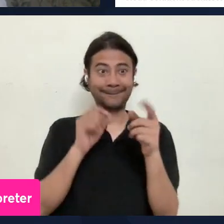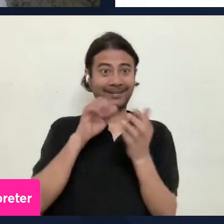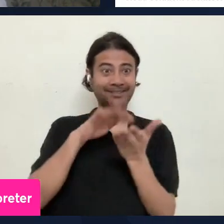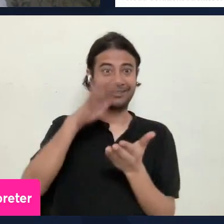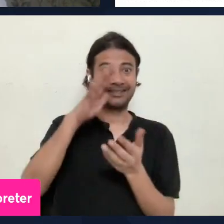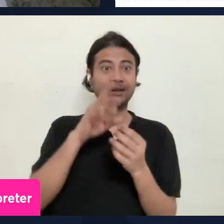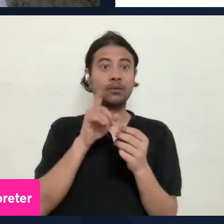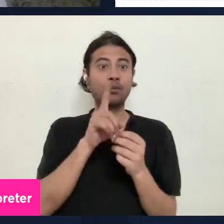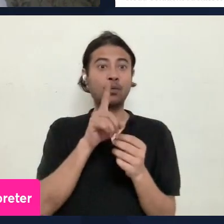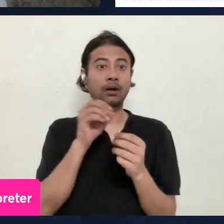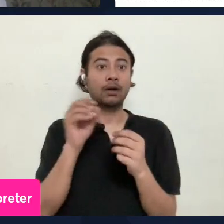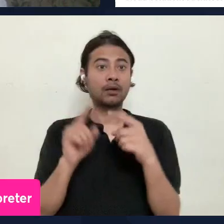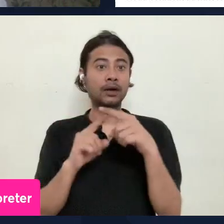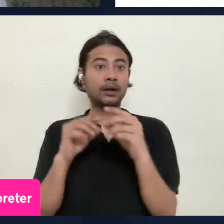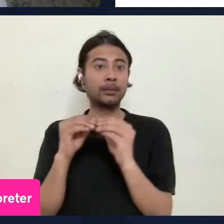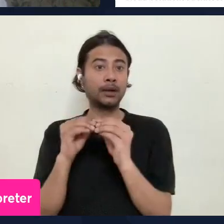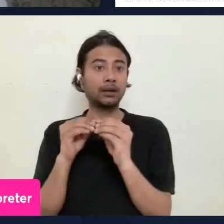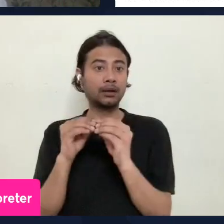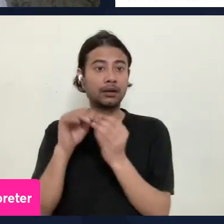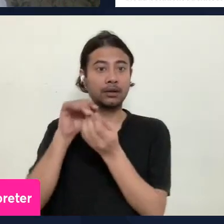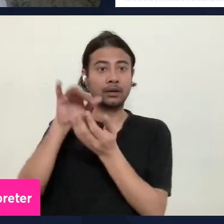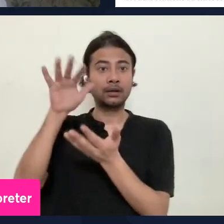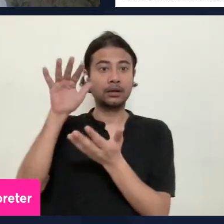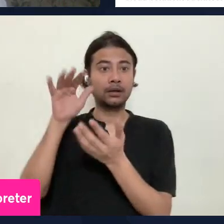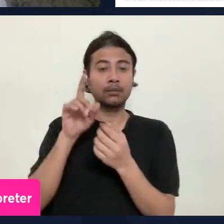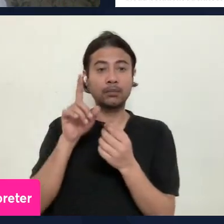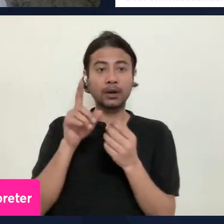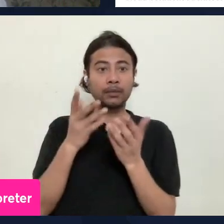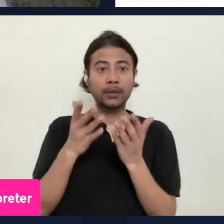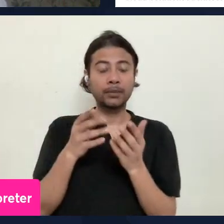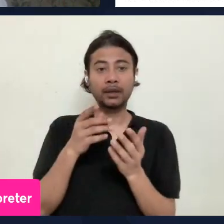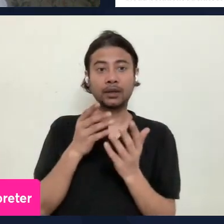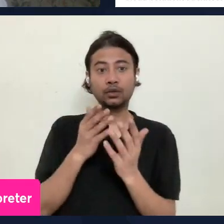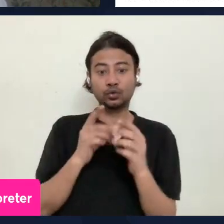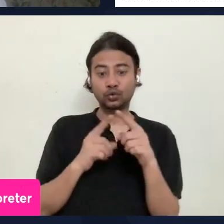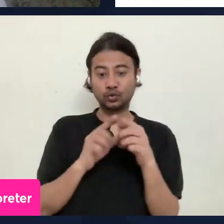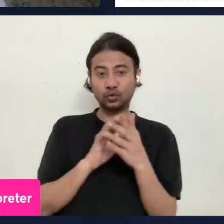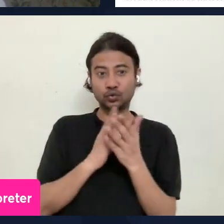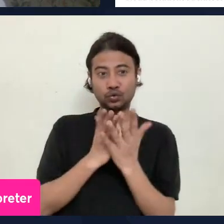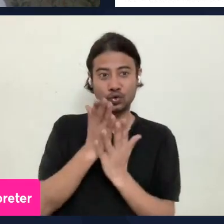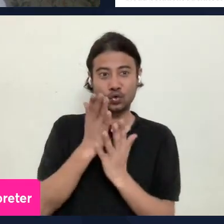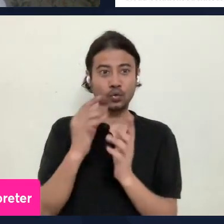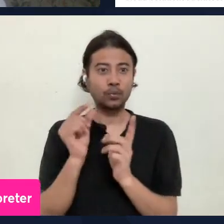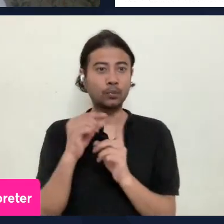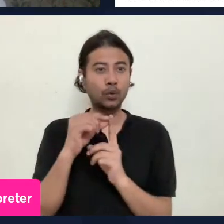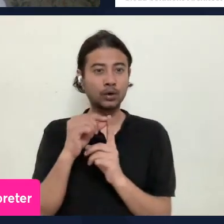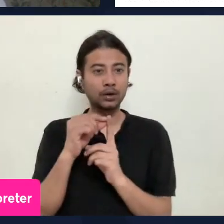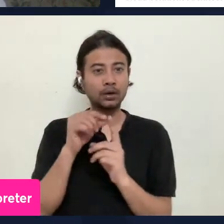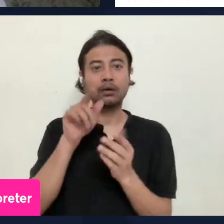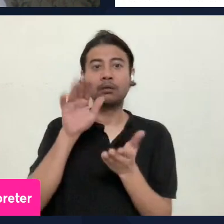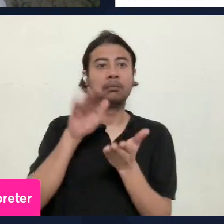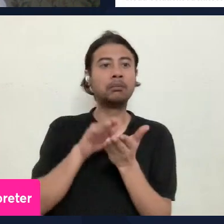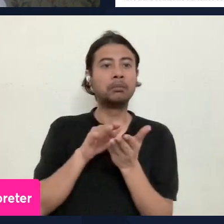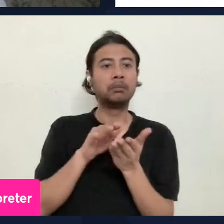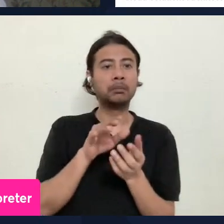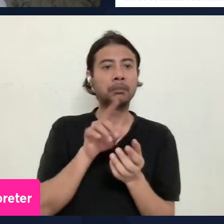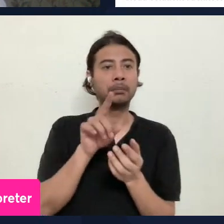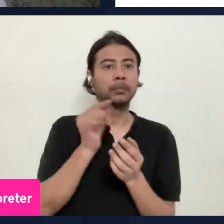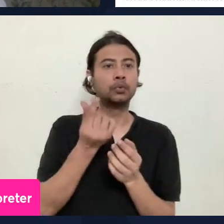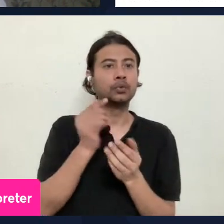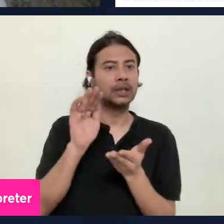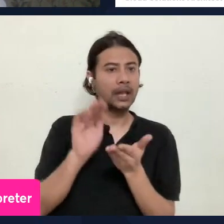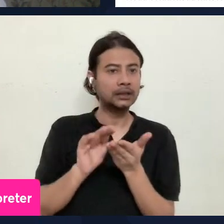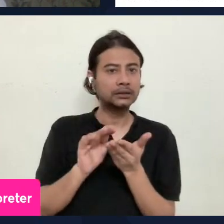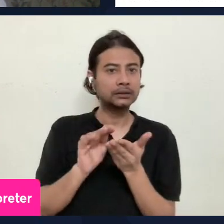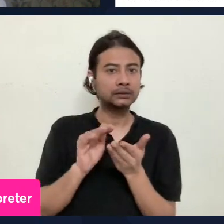terabytes, but leave the base at 128 mega throughput. So ultimately, it's making it much, much more cost effective and flexible, so the